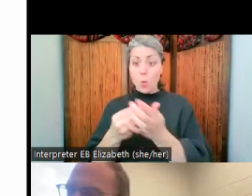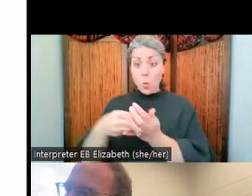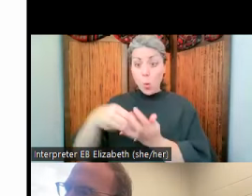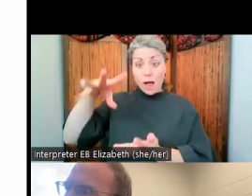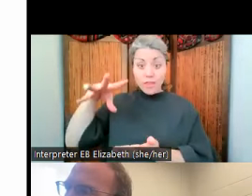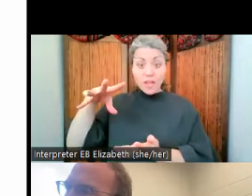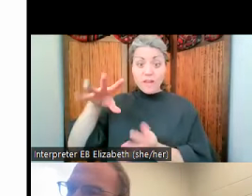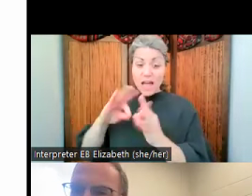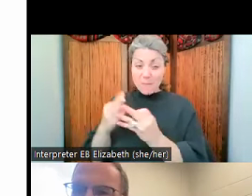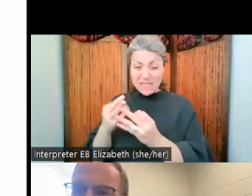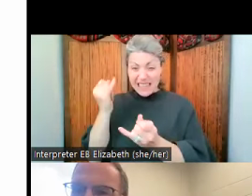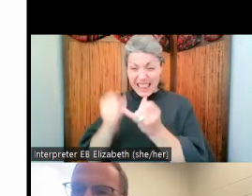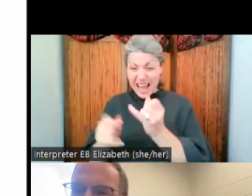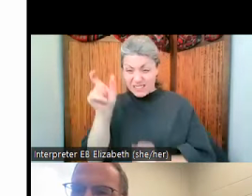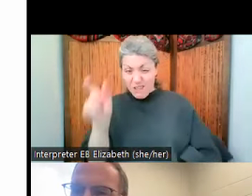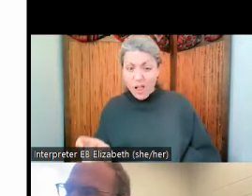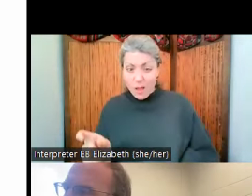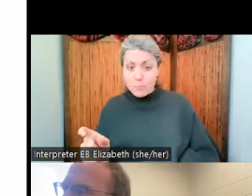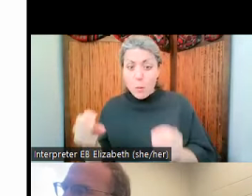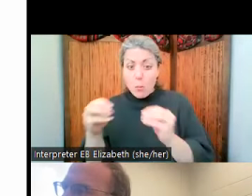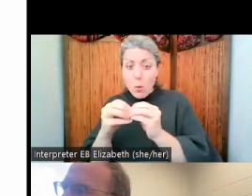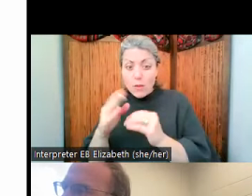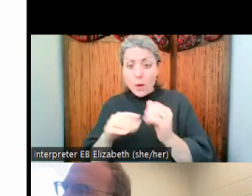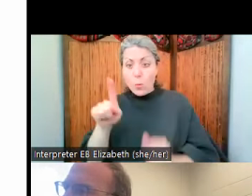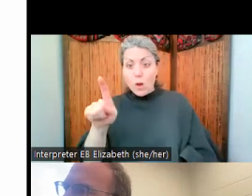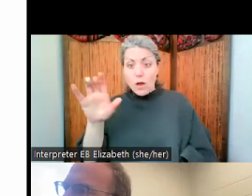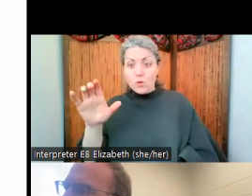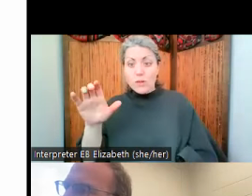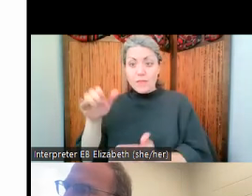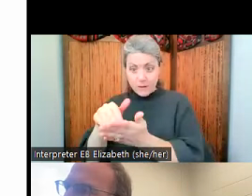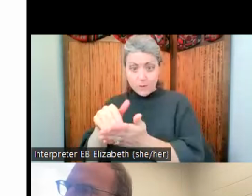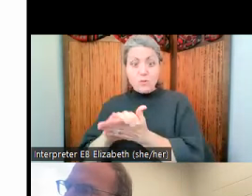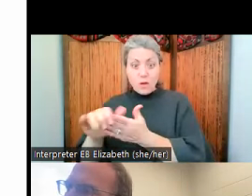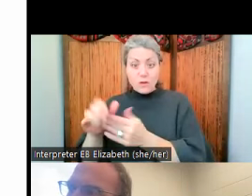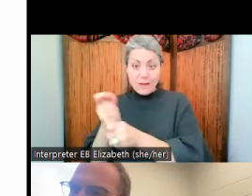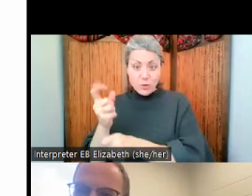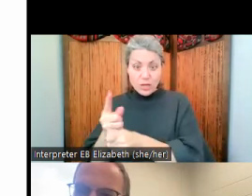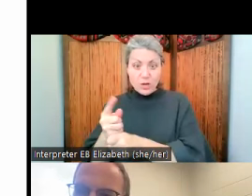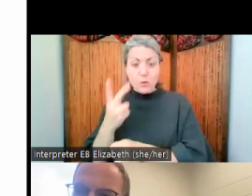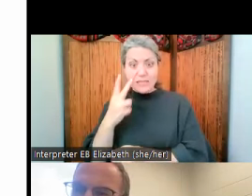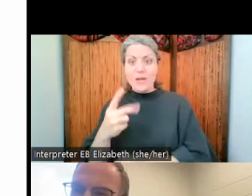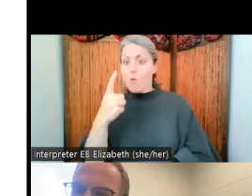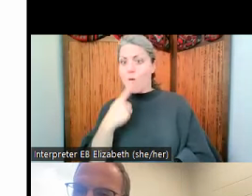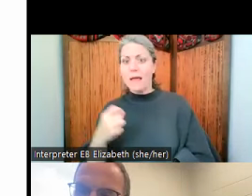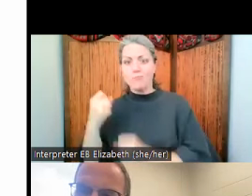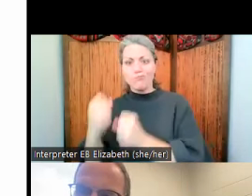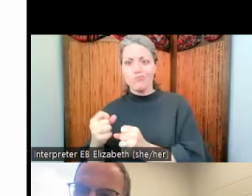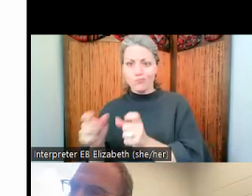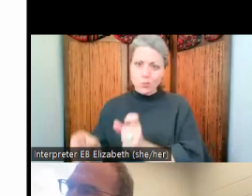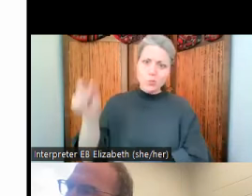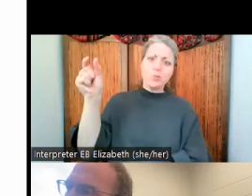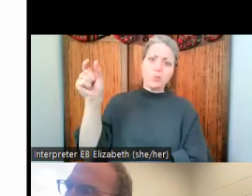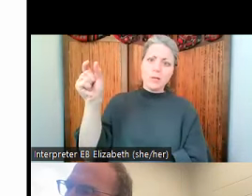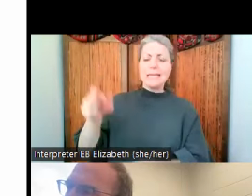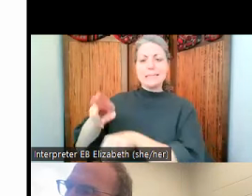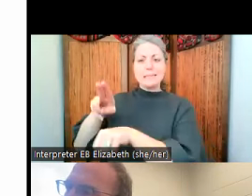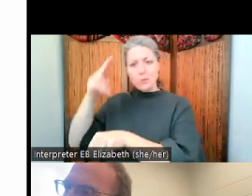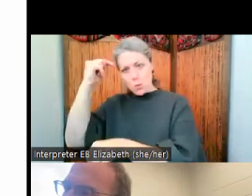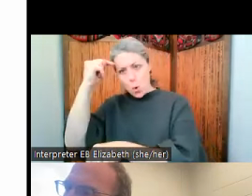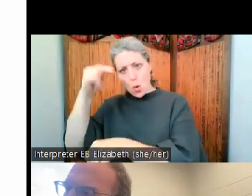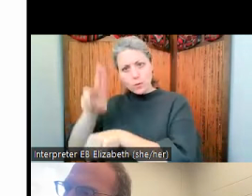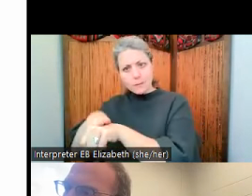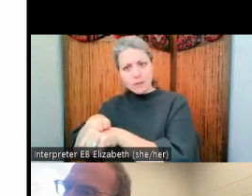These are families that are earning more than $100,000 a year. We see an overrepresentation of families with children with typical development,